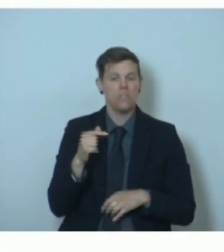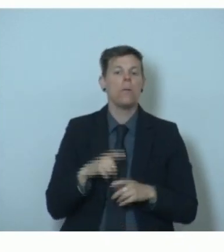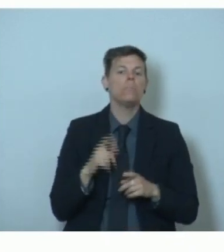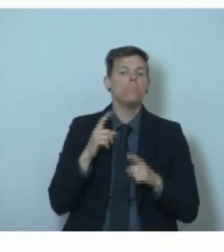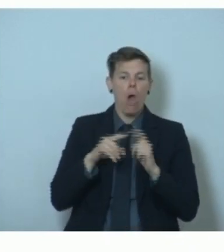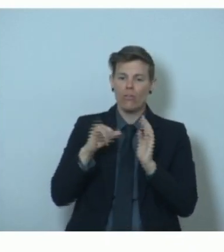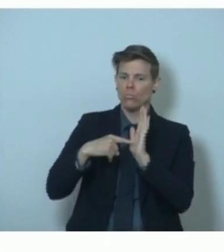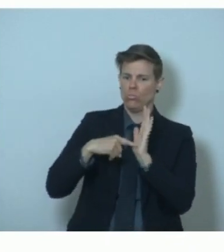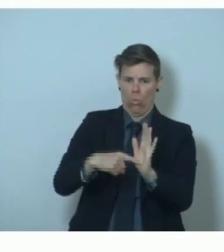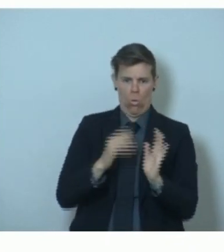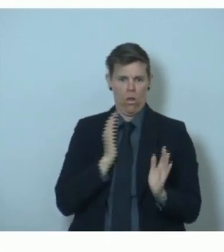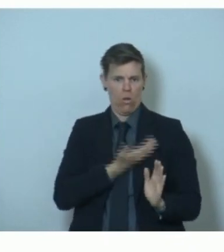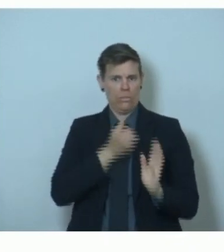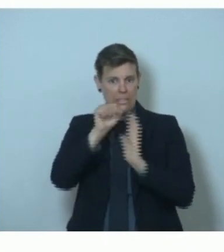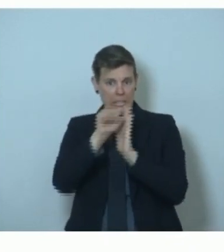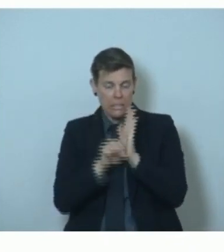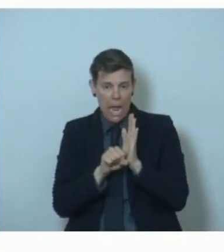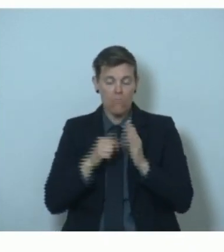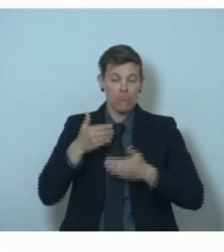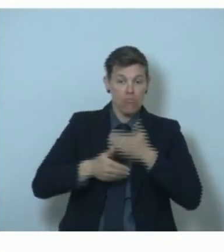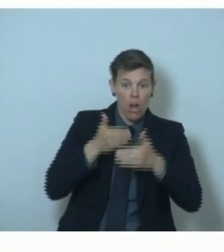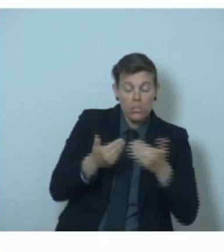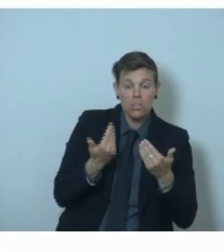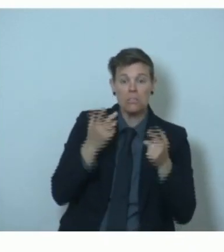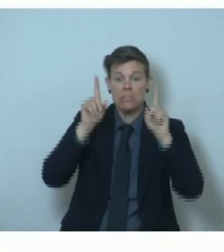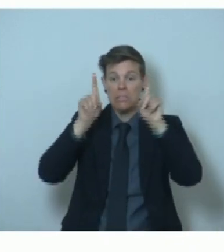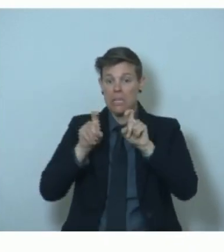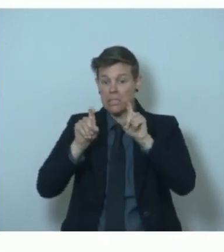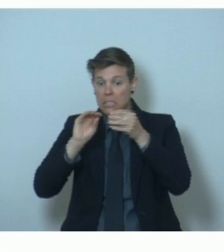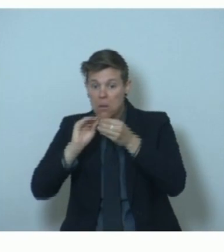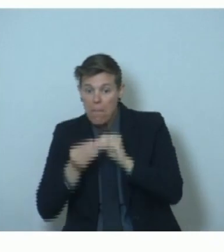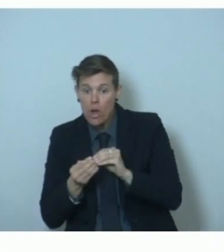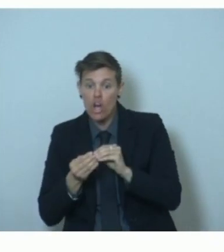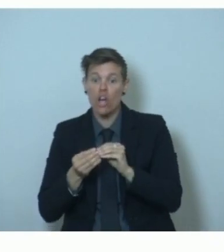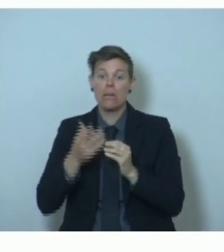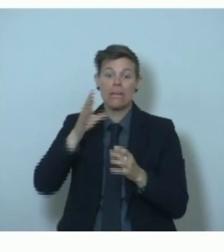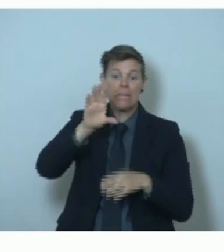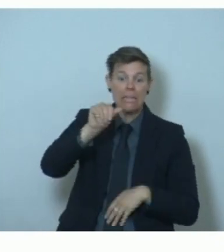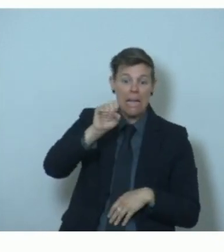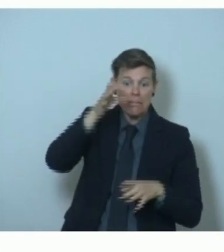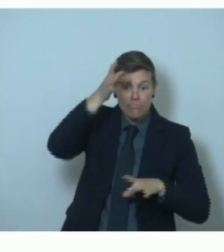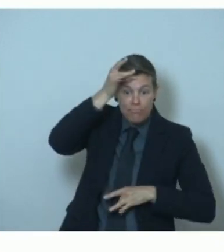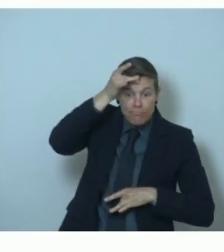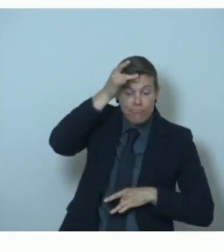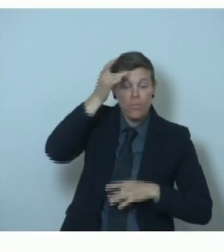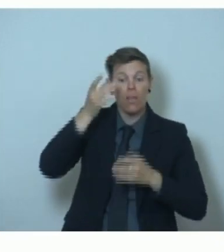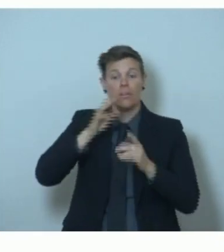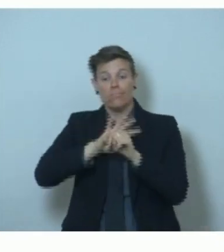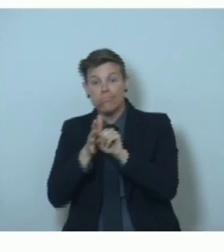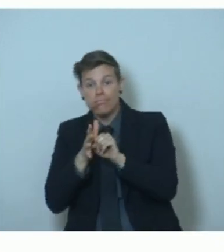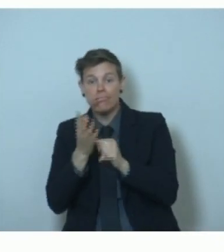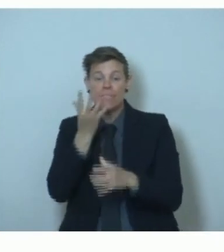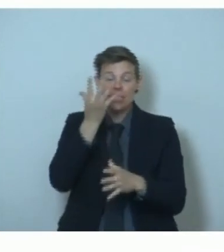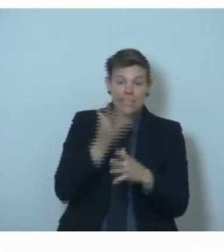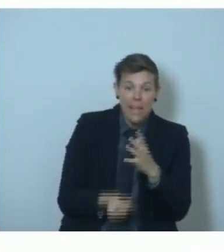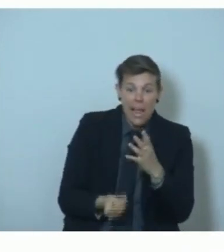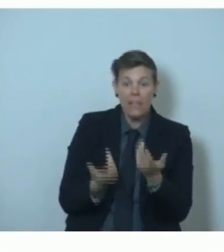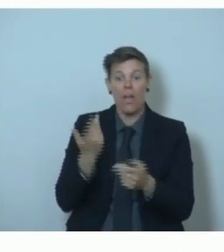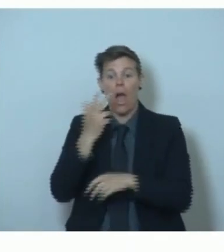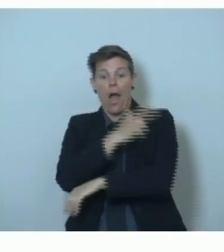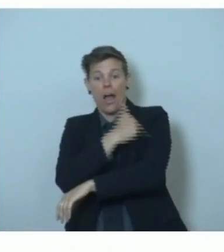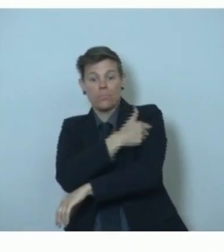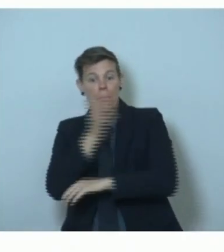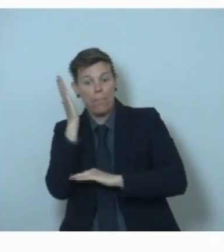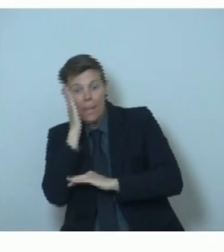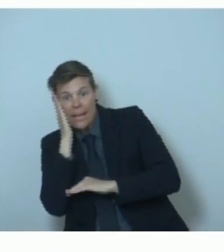which is, as I showed you, going down, and then our hospital capacity, which is good. And I'm going to have you go back one slide now, just in